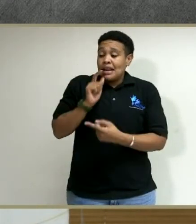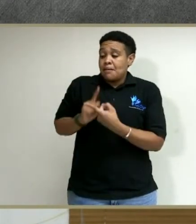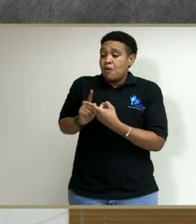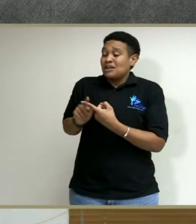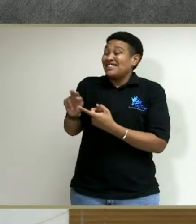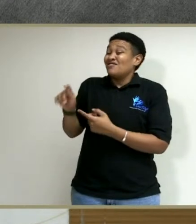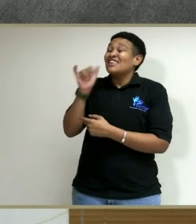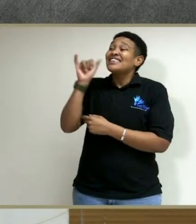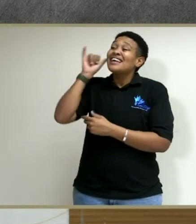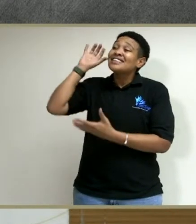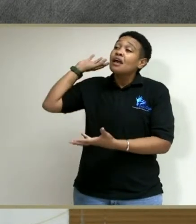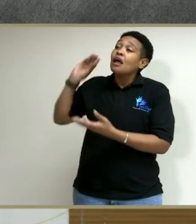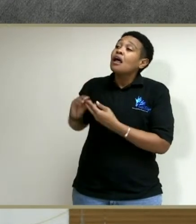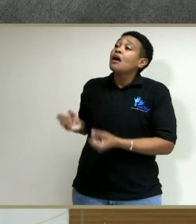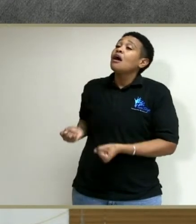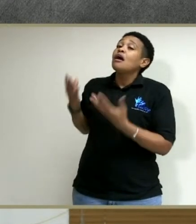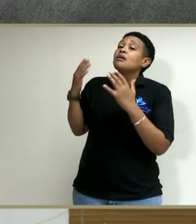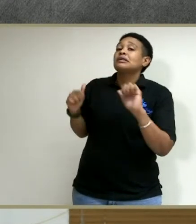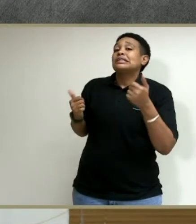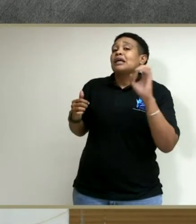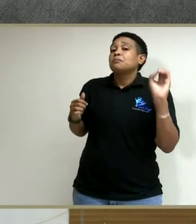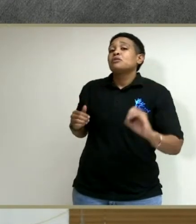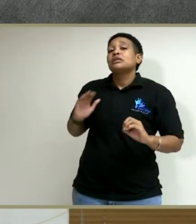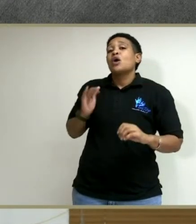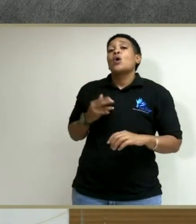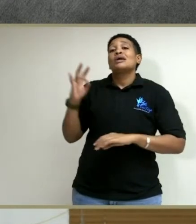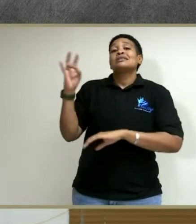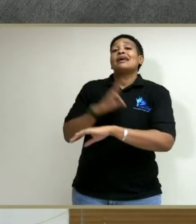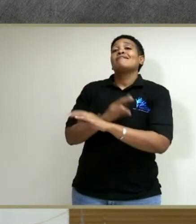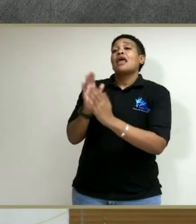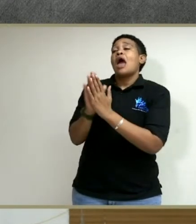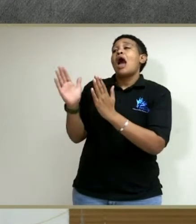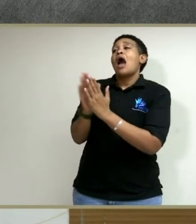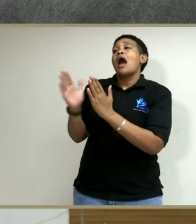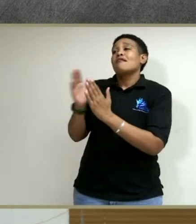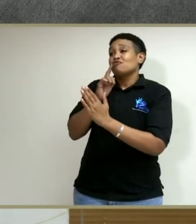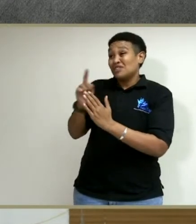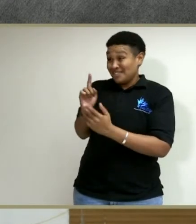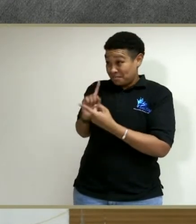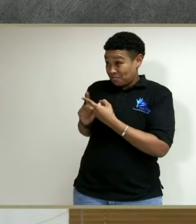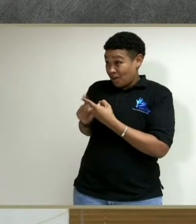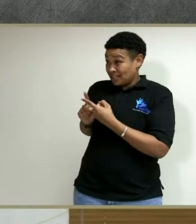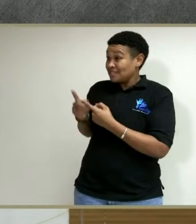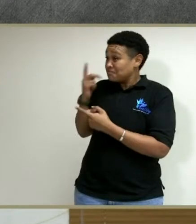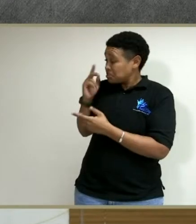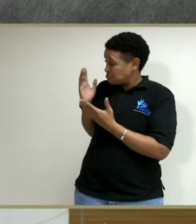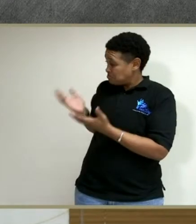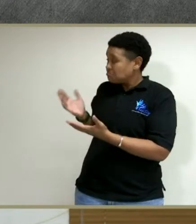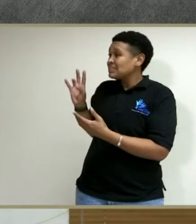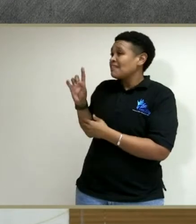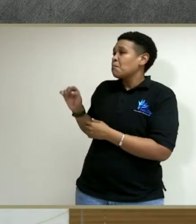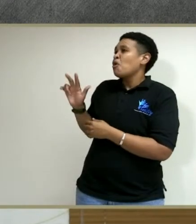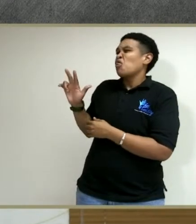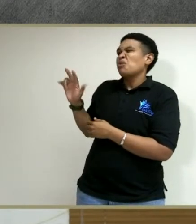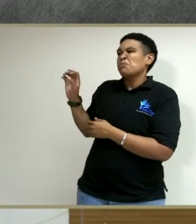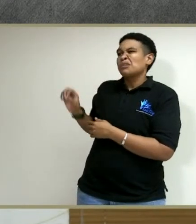rate yesterday of 10%, and our 7-day average positivity rate is 7.3%.